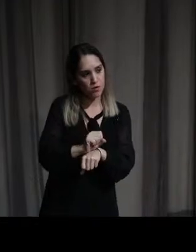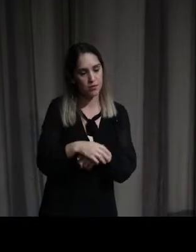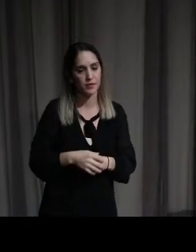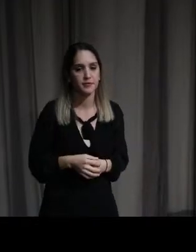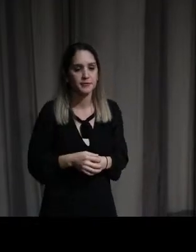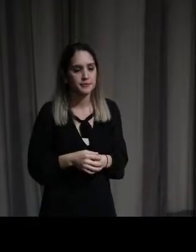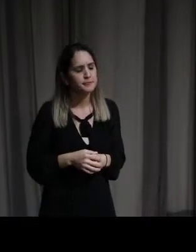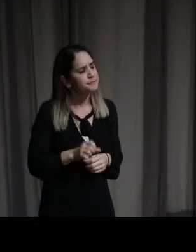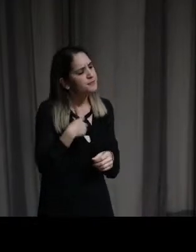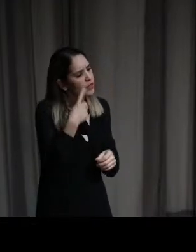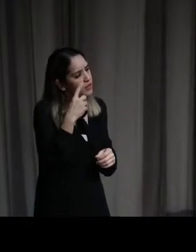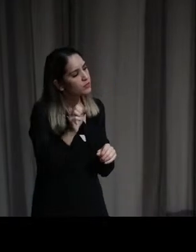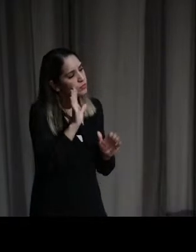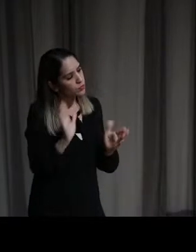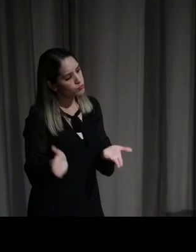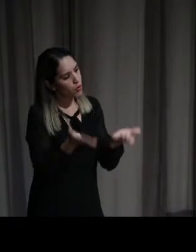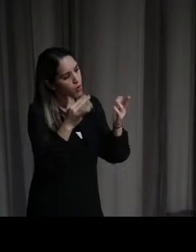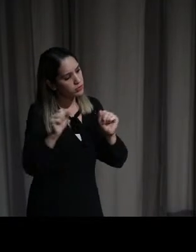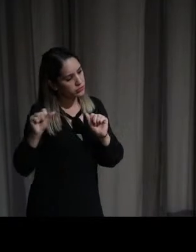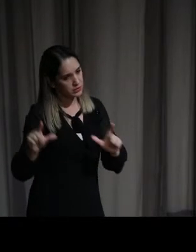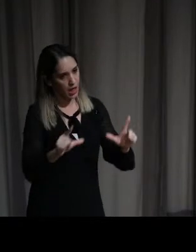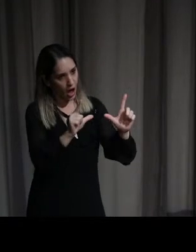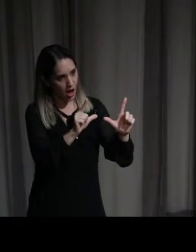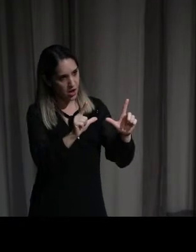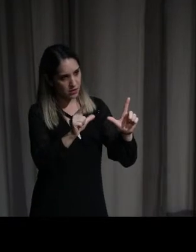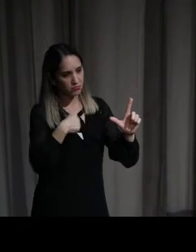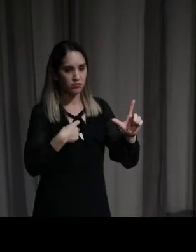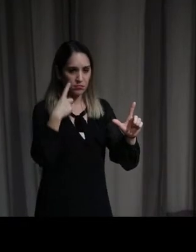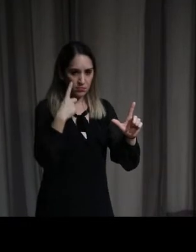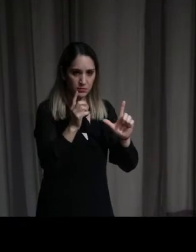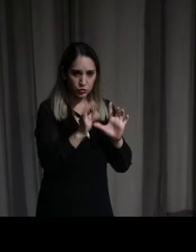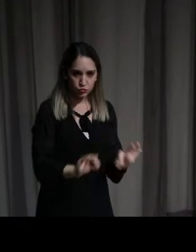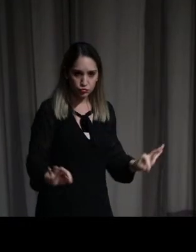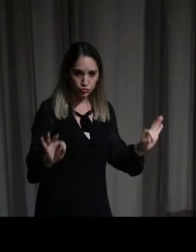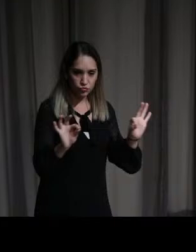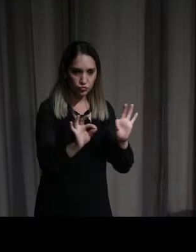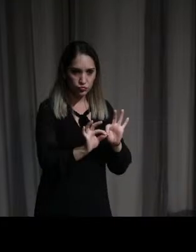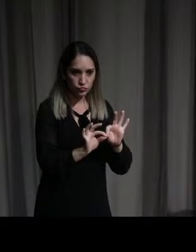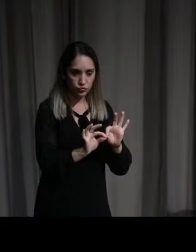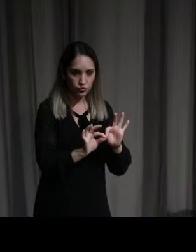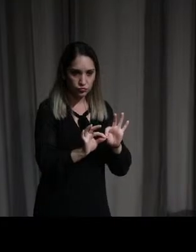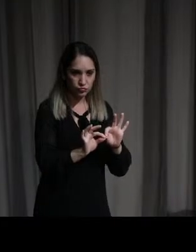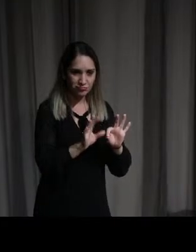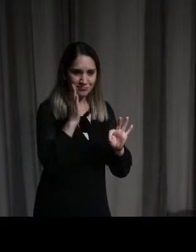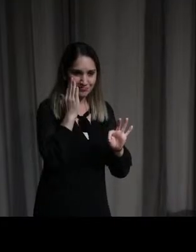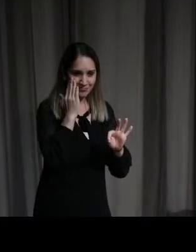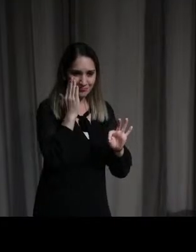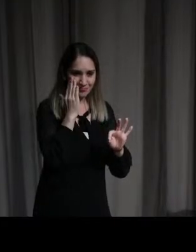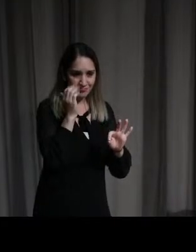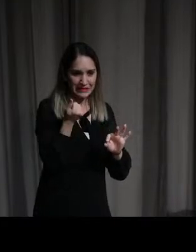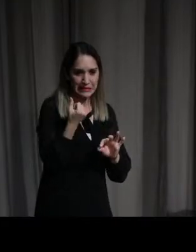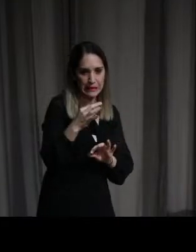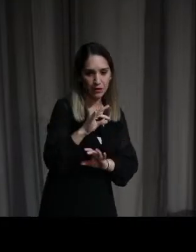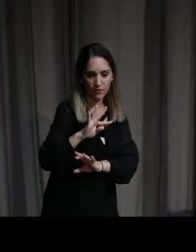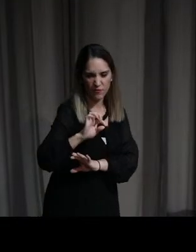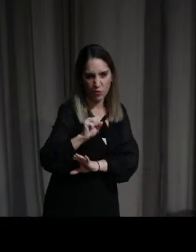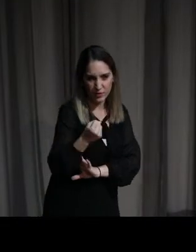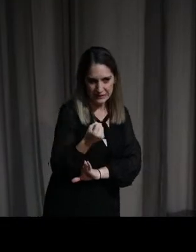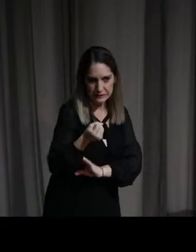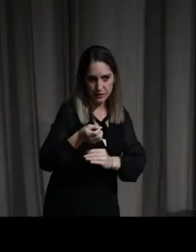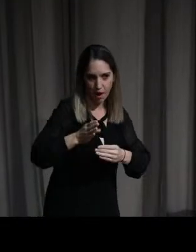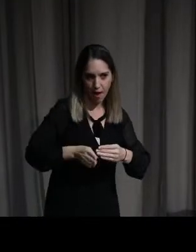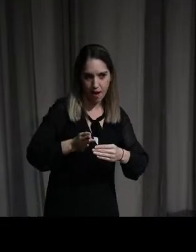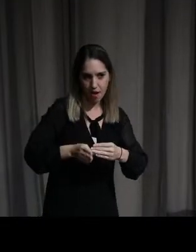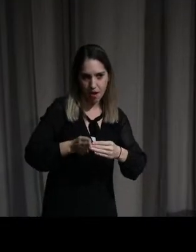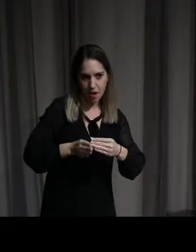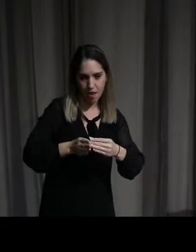up. I do think it's very interesting that towards the end of the 40s is when he